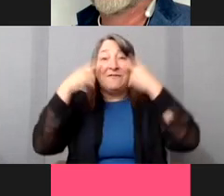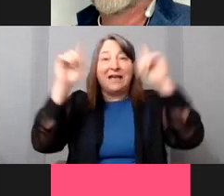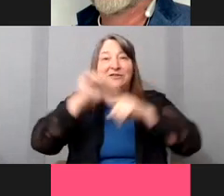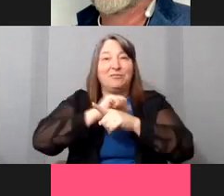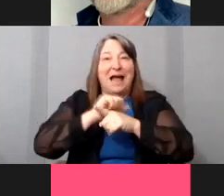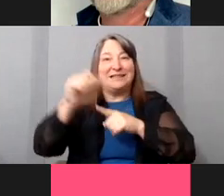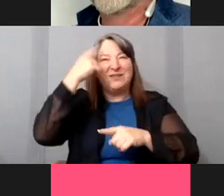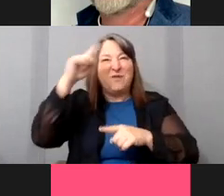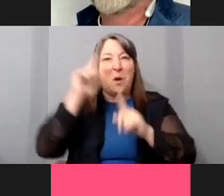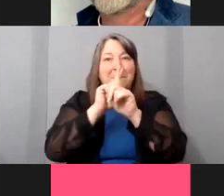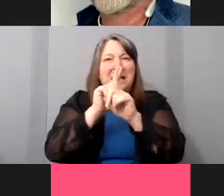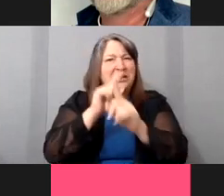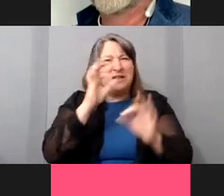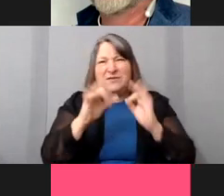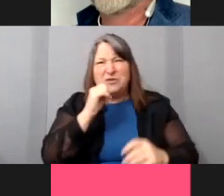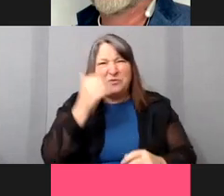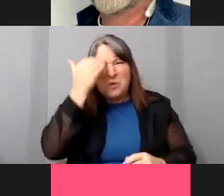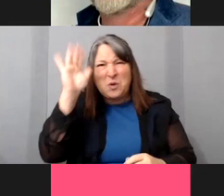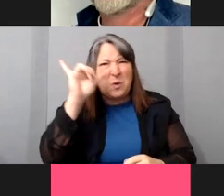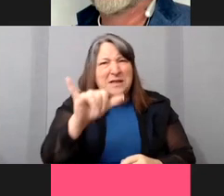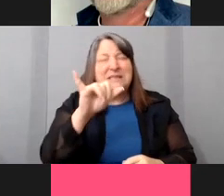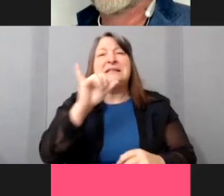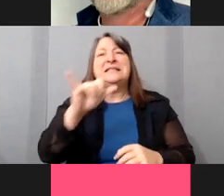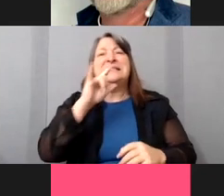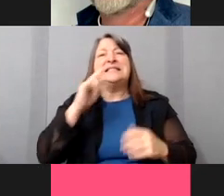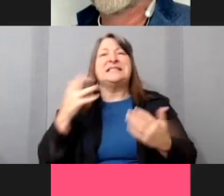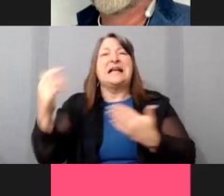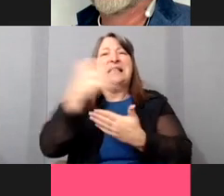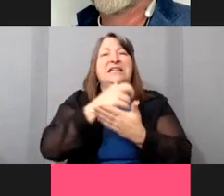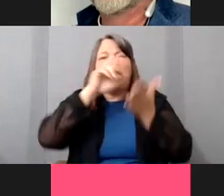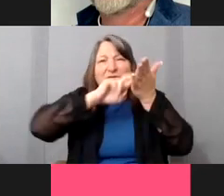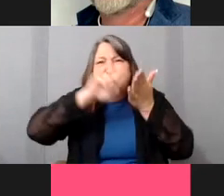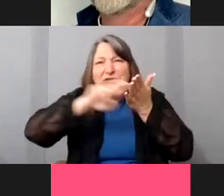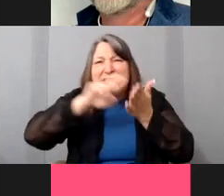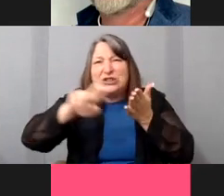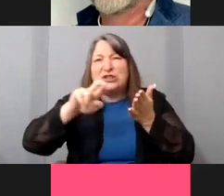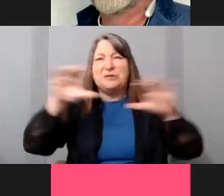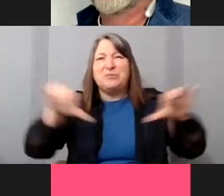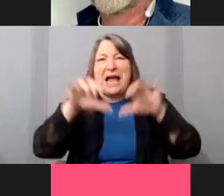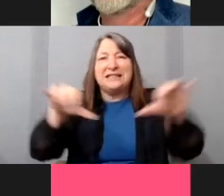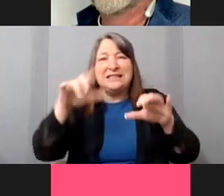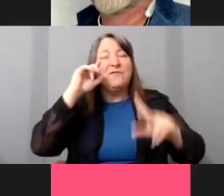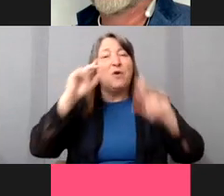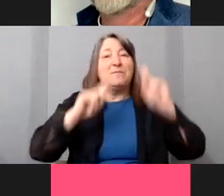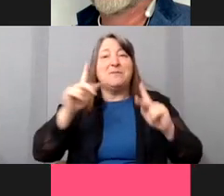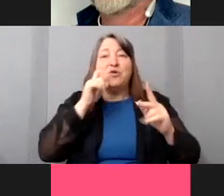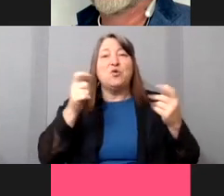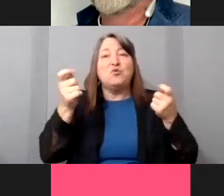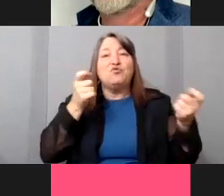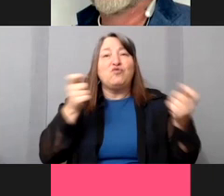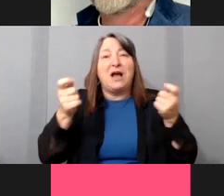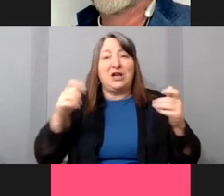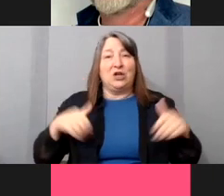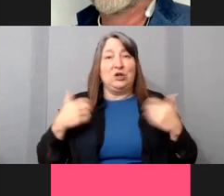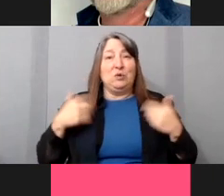you're unfamiliar with this, it's a collection of research-informed practices for folks running youth mentoring programs. So this is kind of